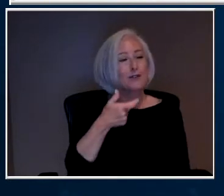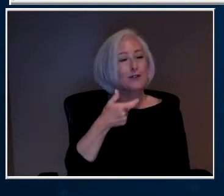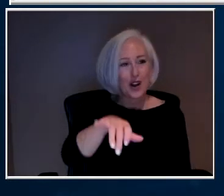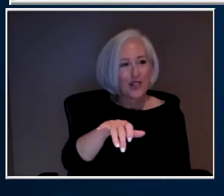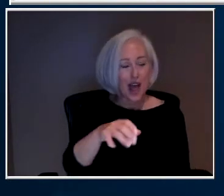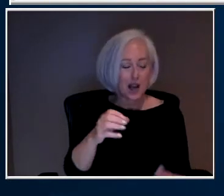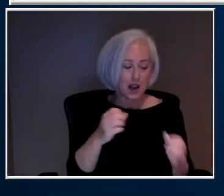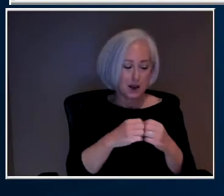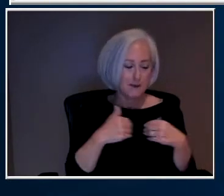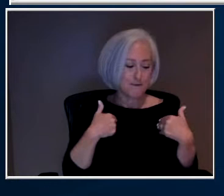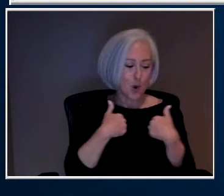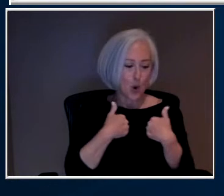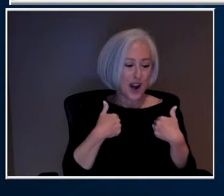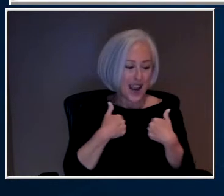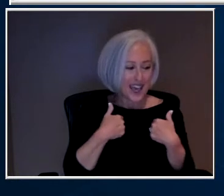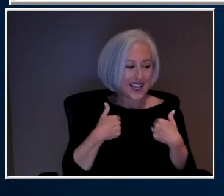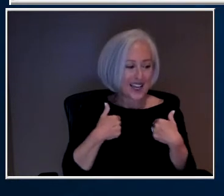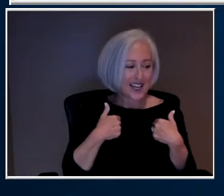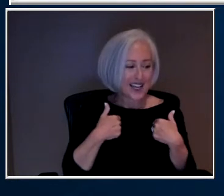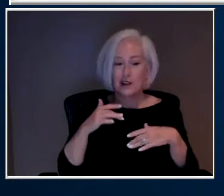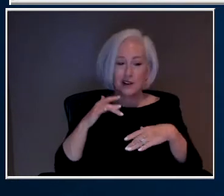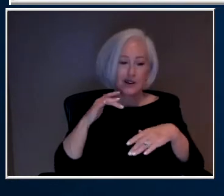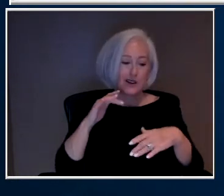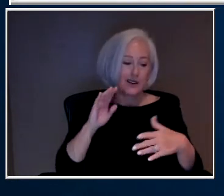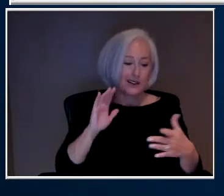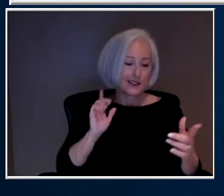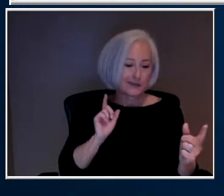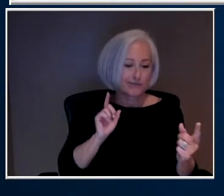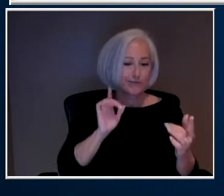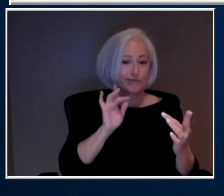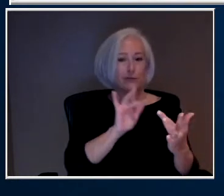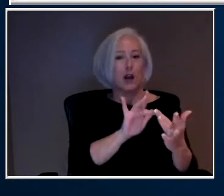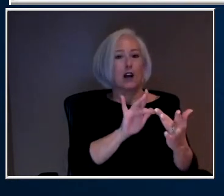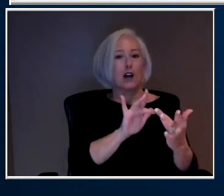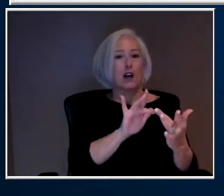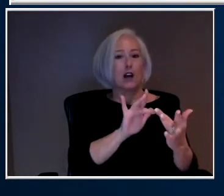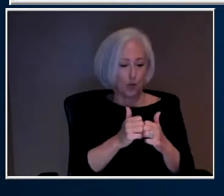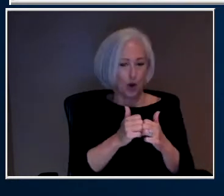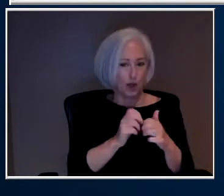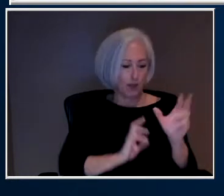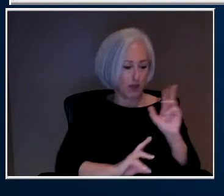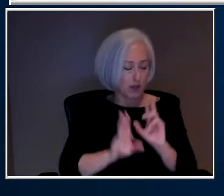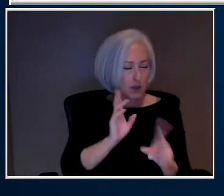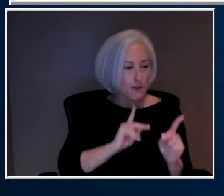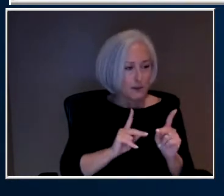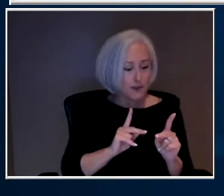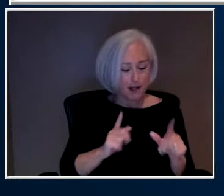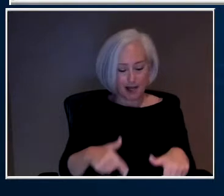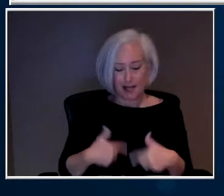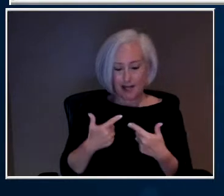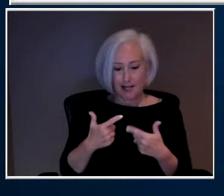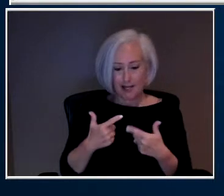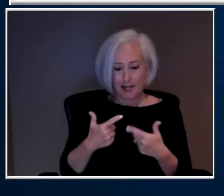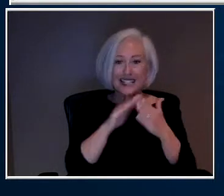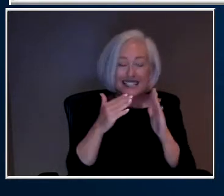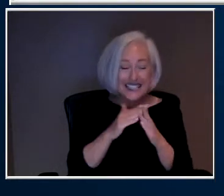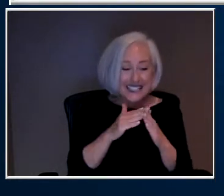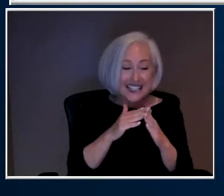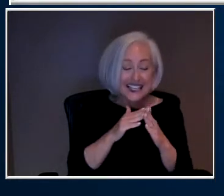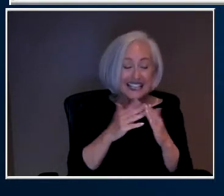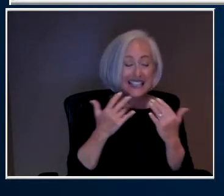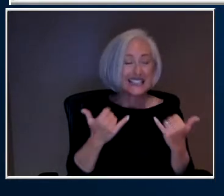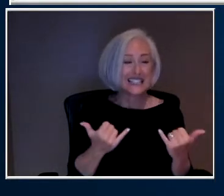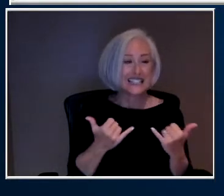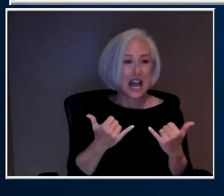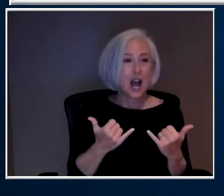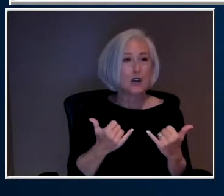out there, more animals coming into contact with humans, more animals living in these urban areas in our cities now. So just be aware